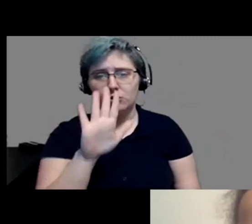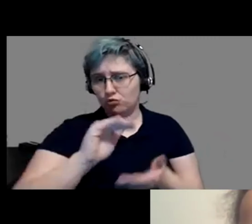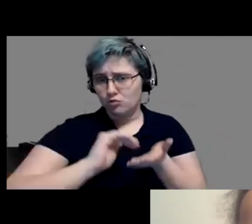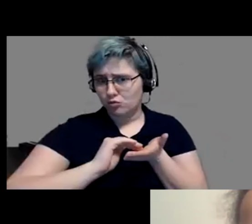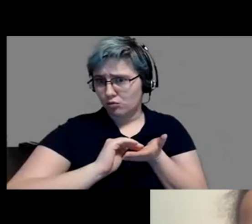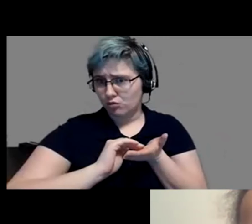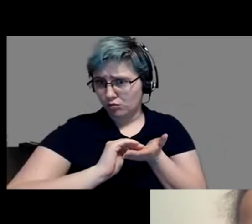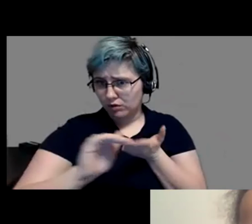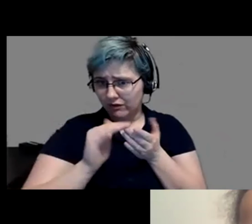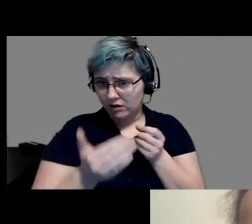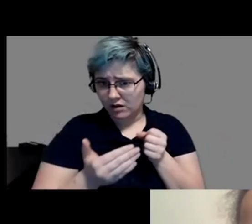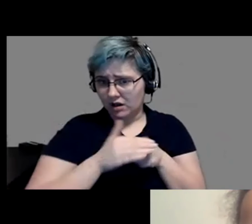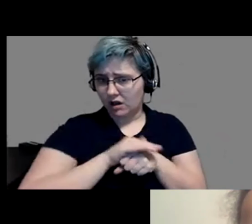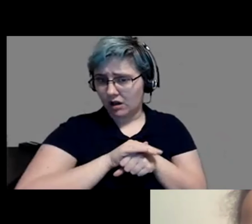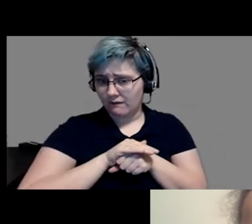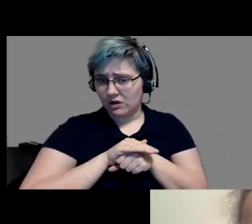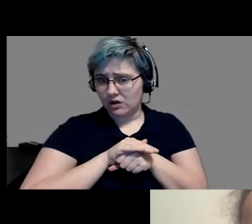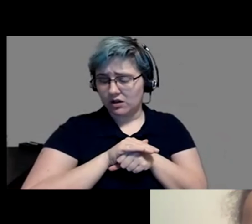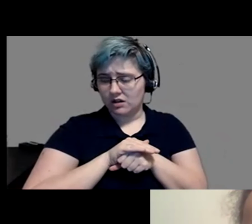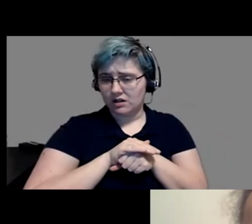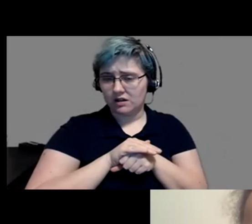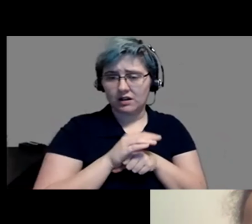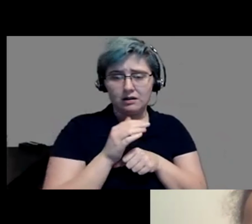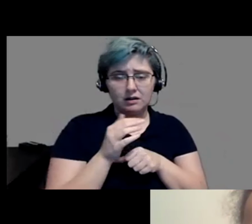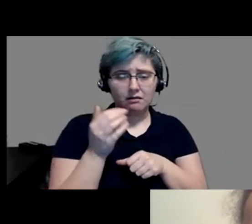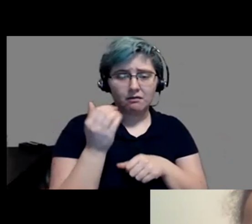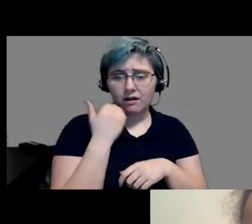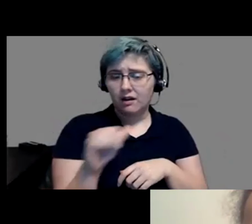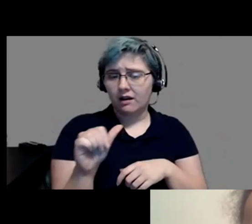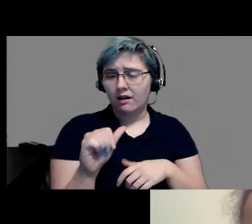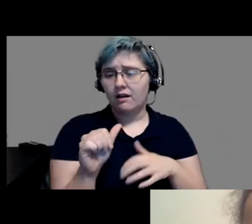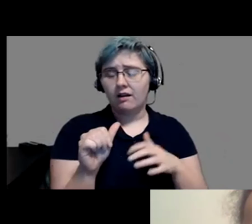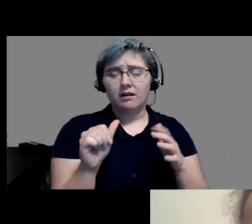able to cover any of the